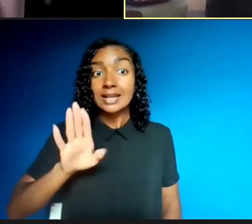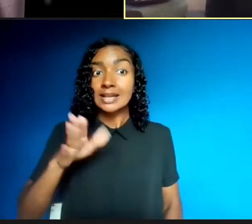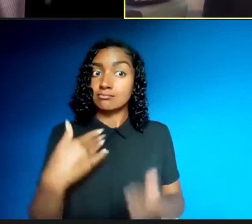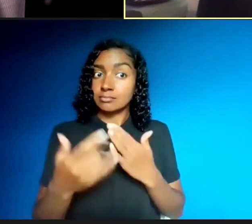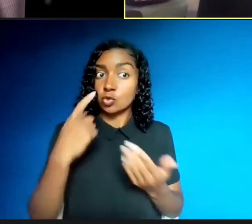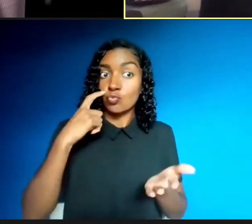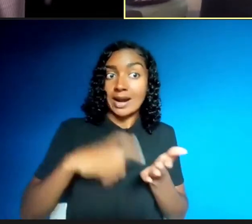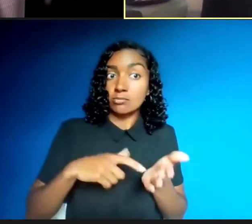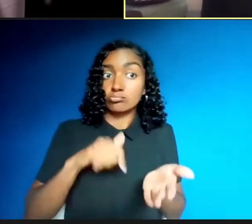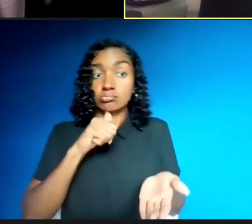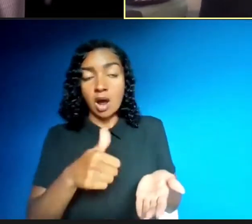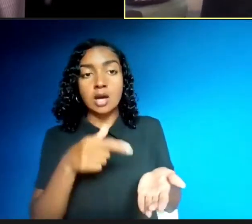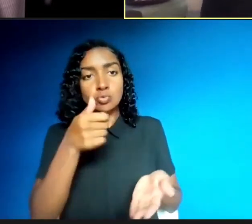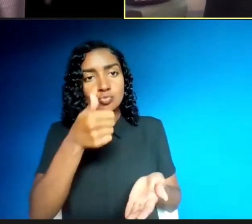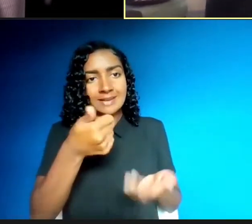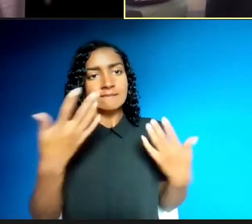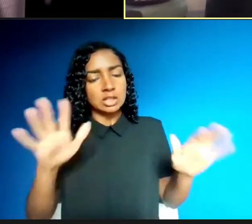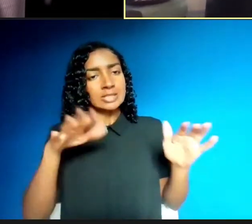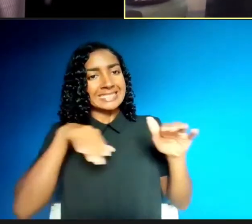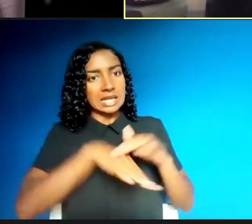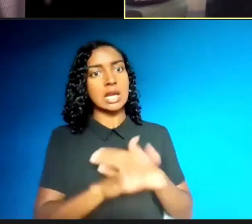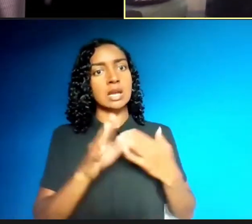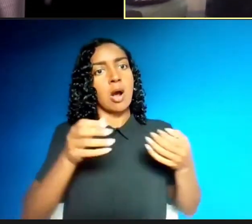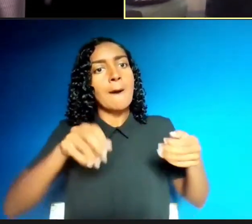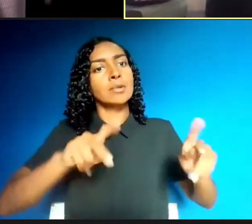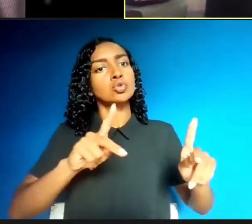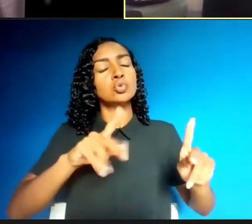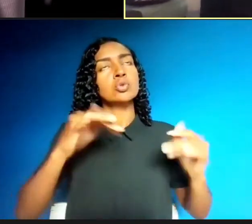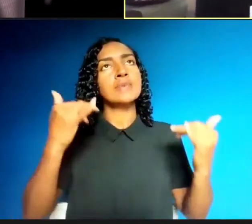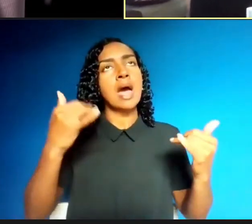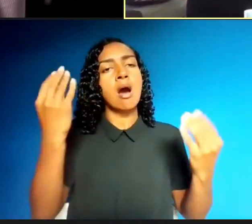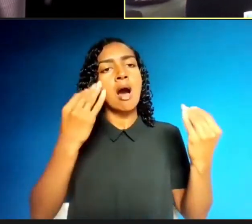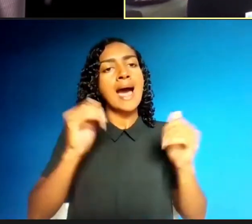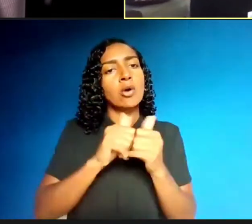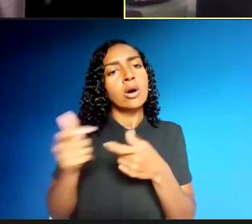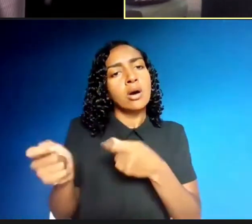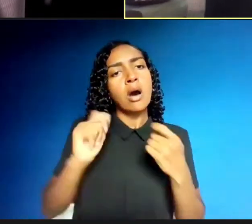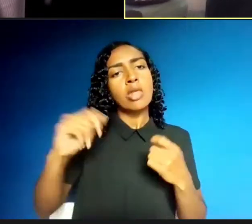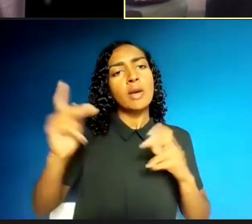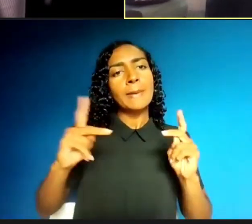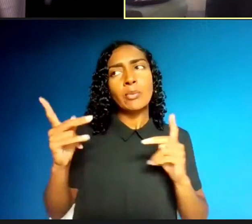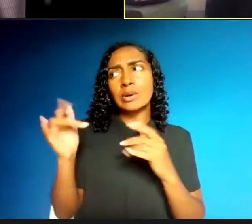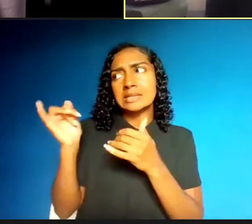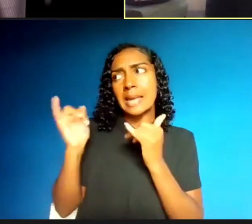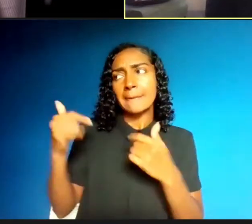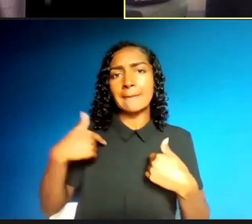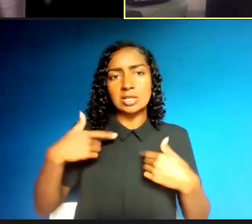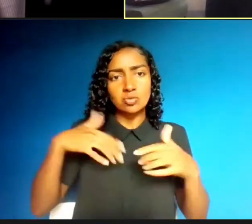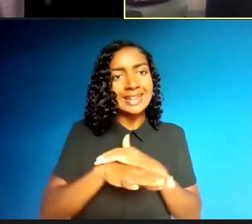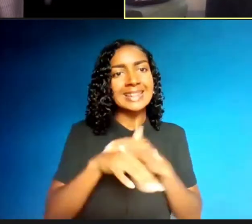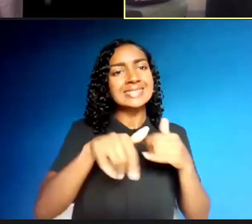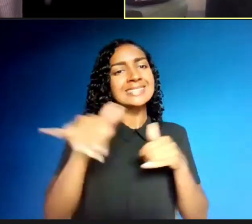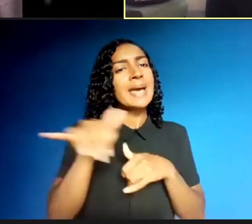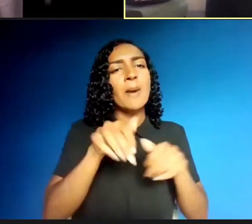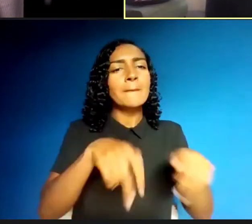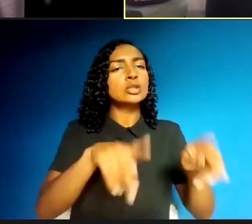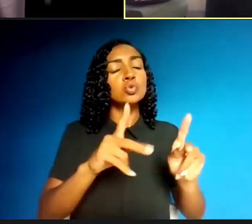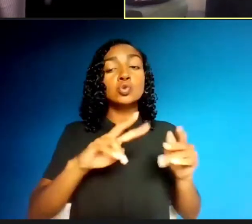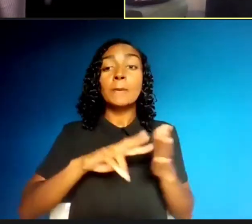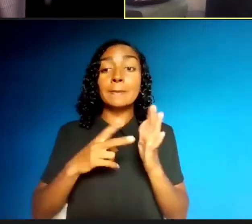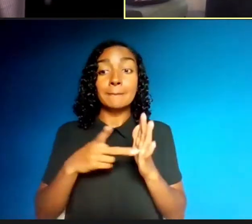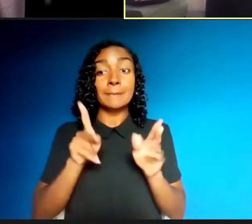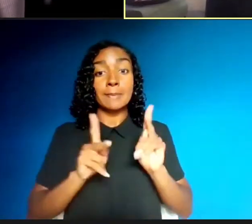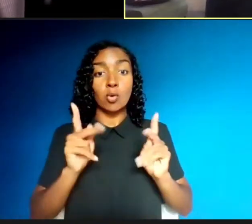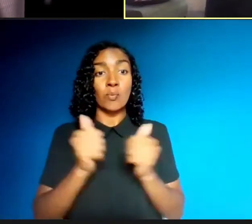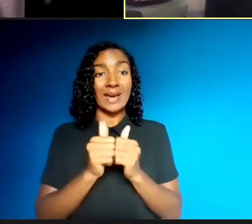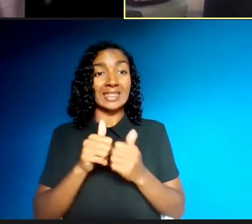UC Berkeley, what can I do to make it easier for other people like me to get to this door? So I think those of us who get into privileged positions have to be